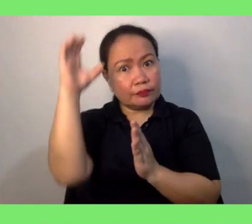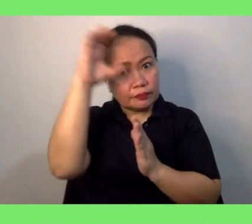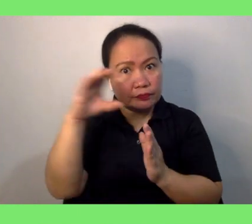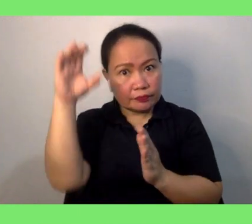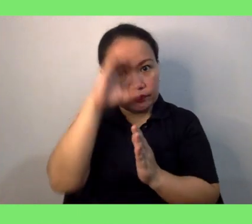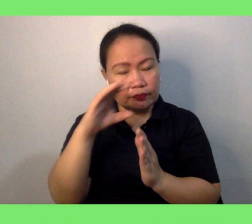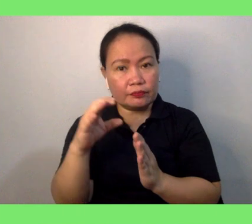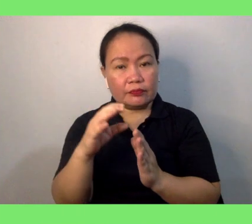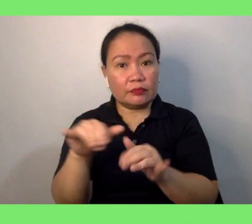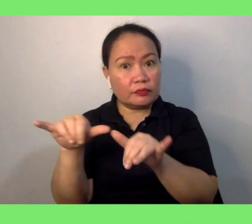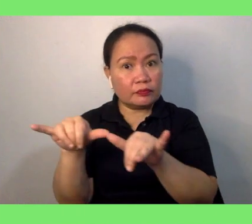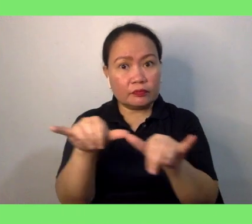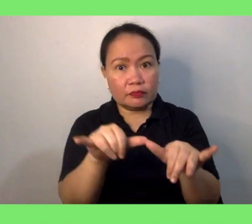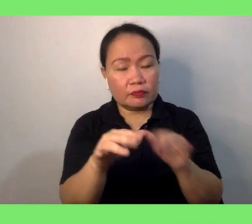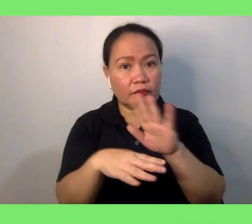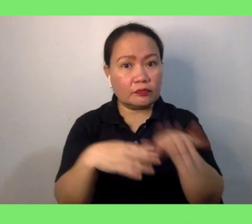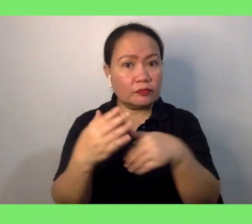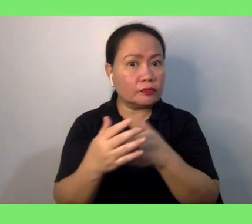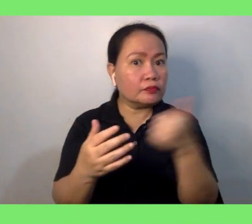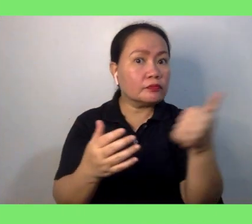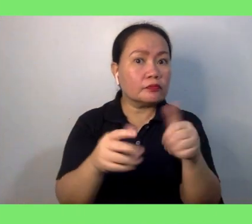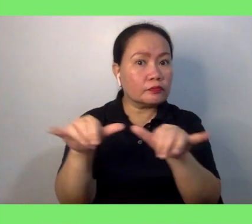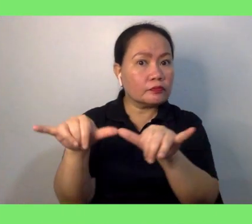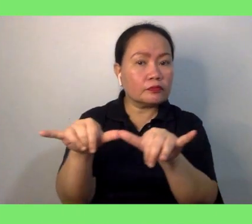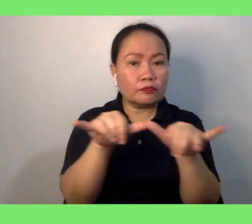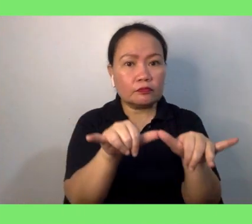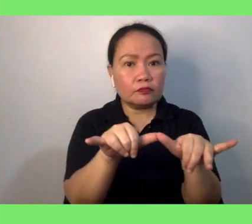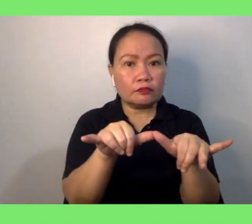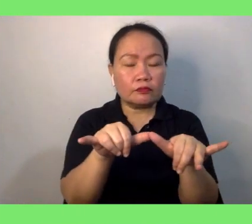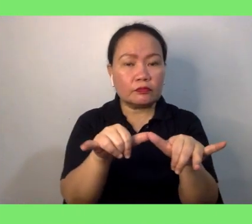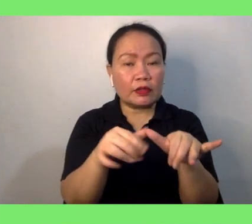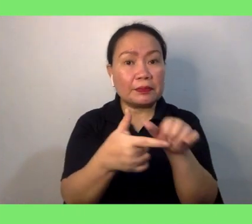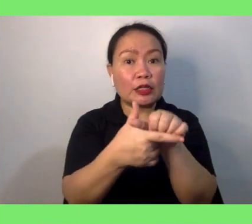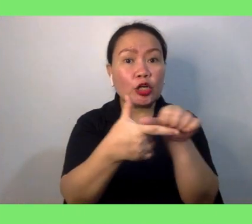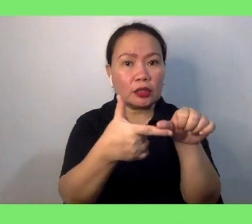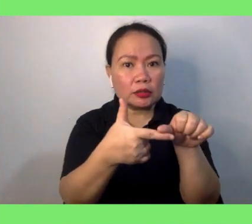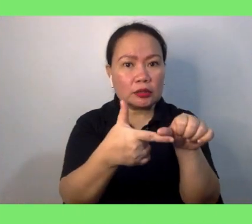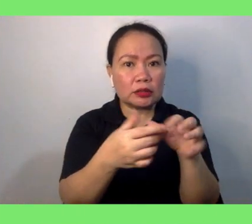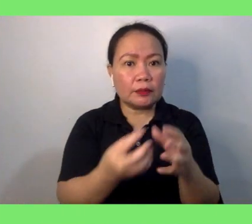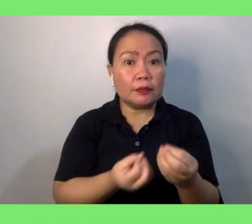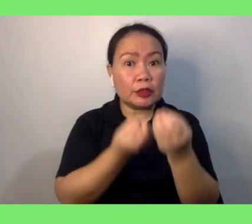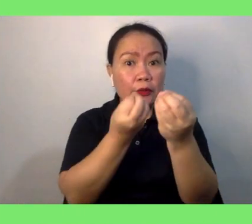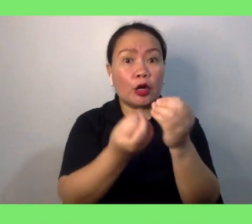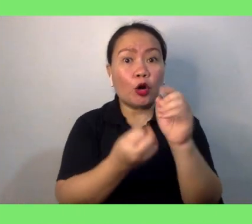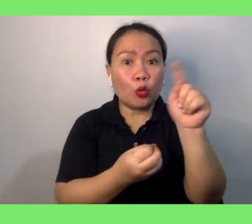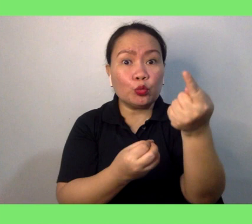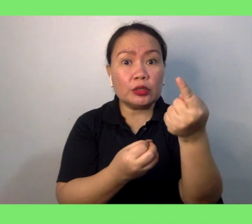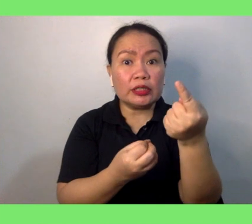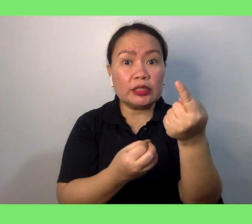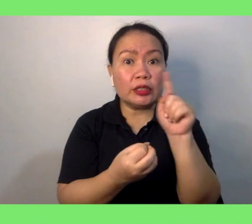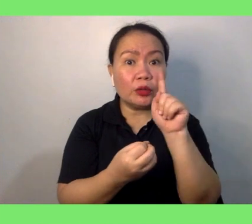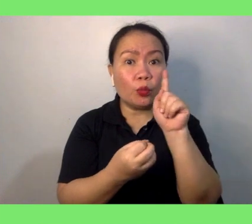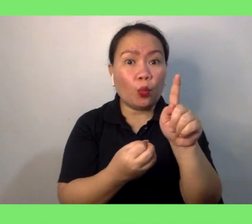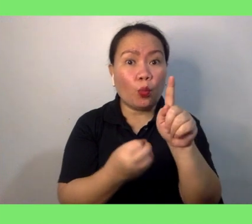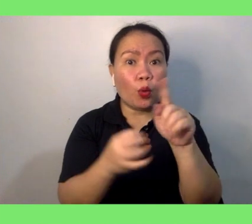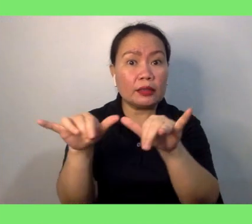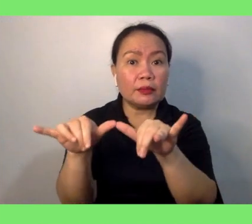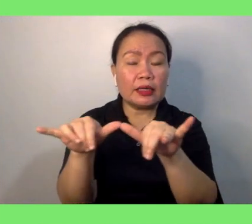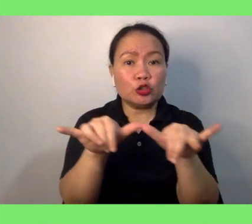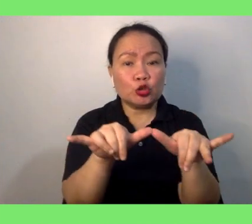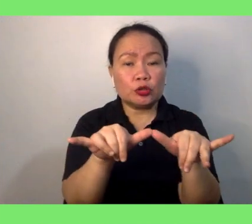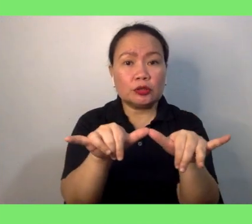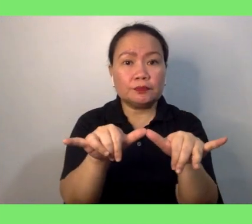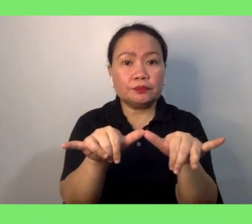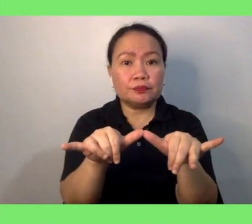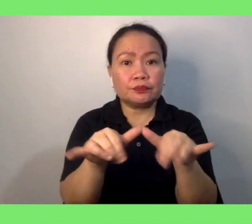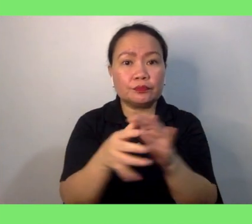other angles. Okay? So nagbigay lang siya ng isang measures. The measure of angle 3